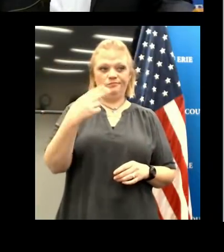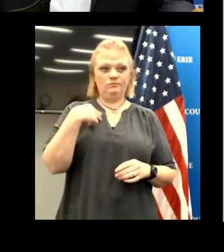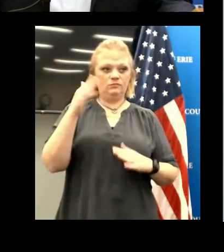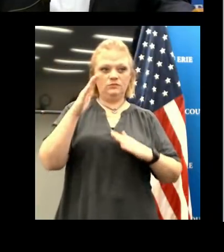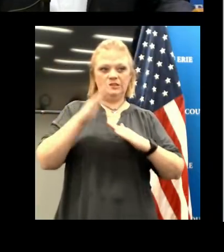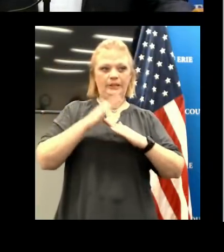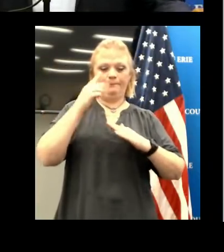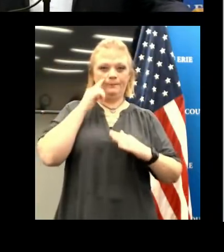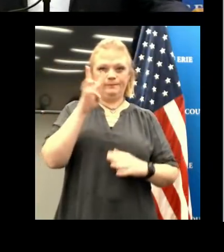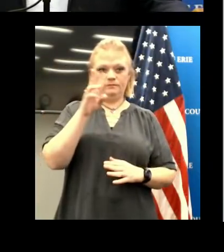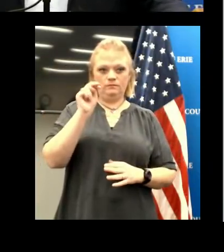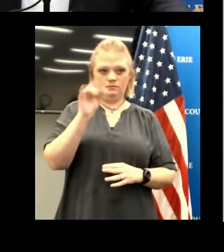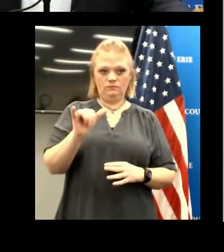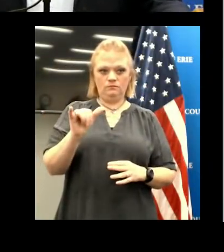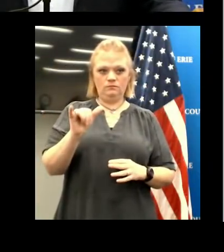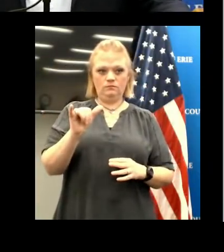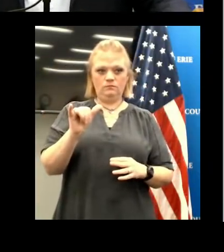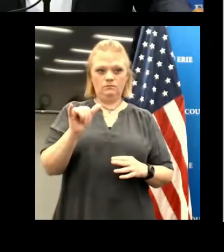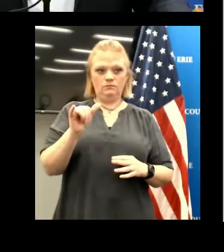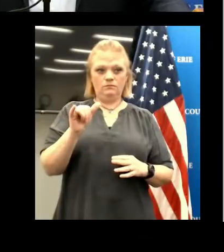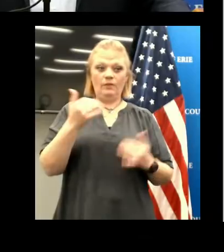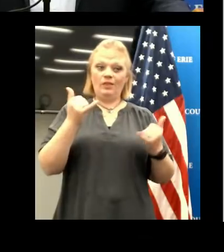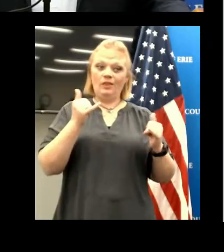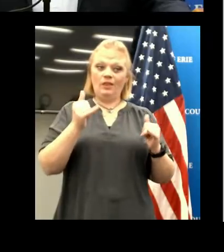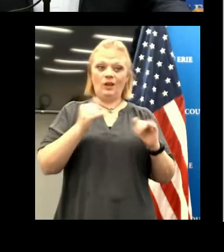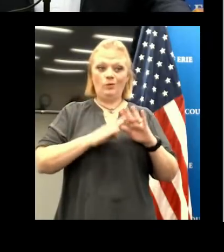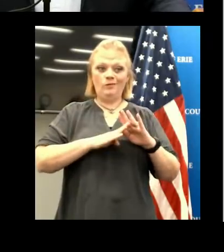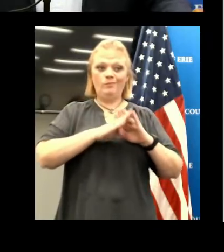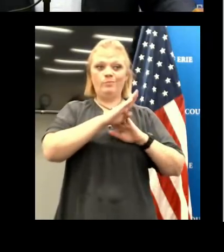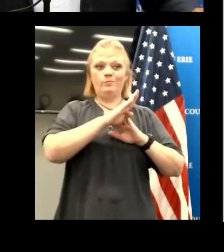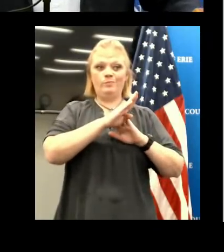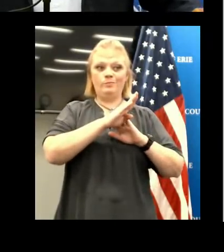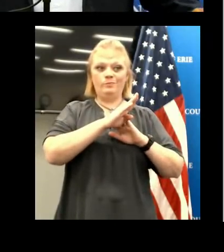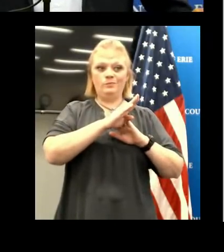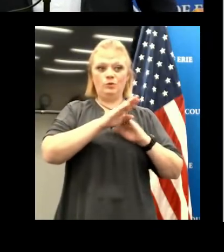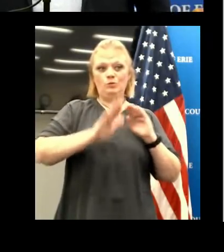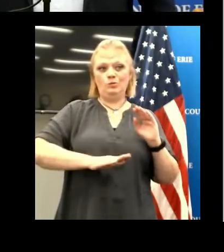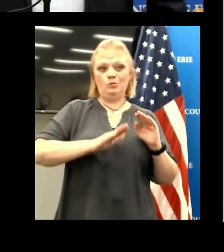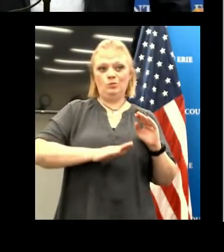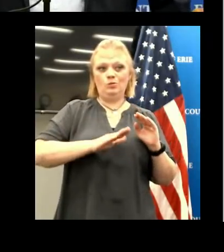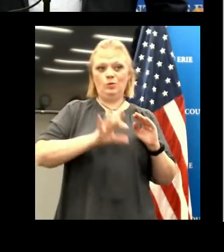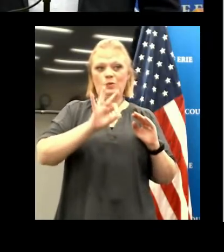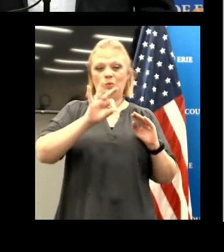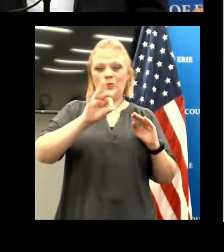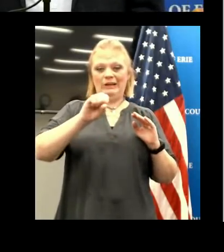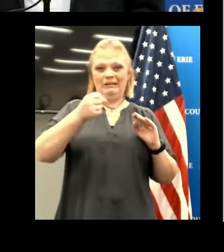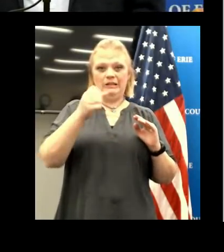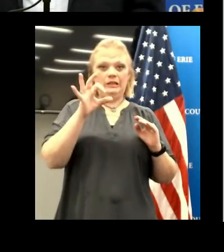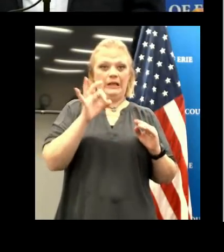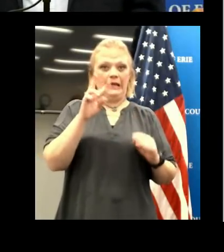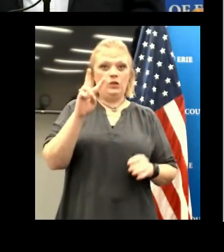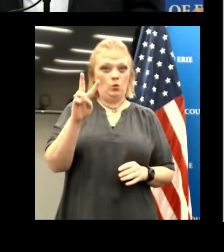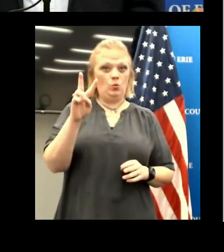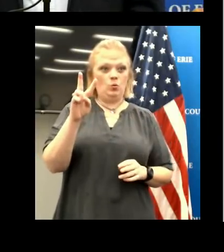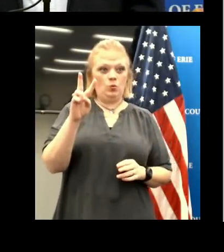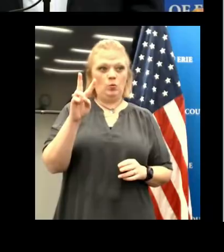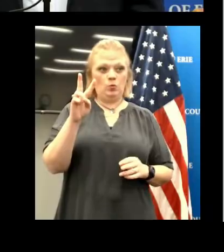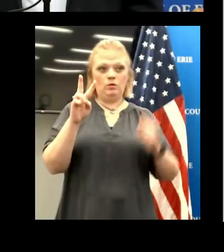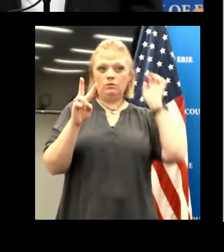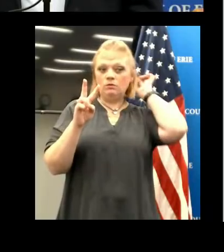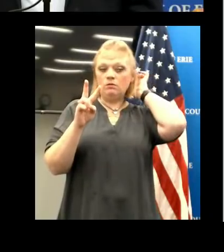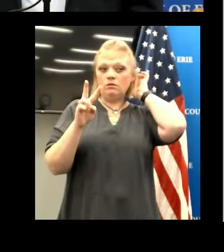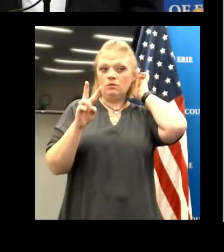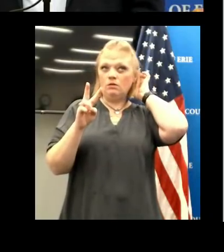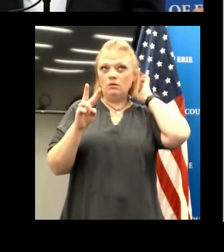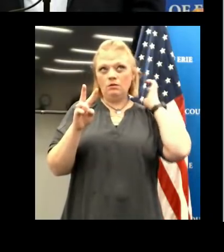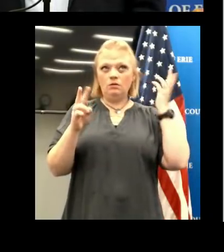for Western New York, and we've creeped back up at least into the low 90s. 92 individuals in, I should